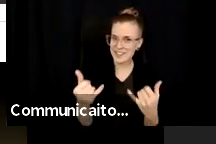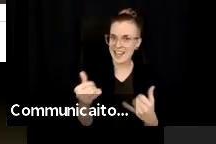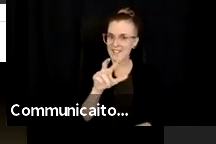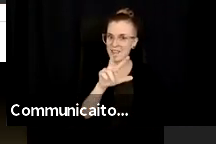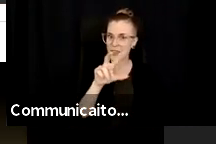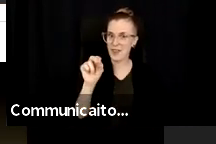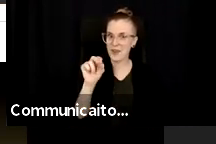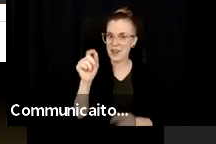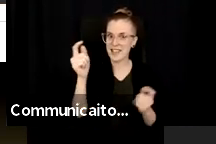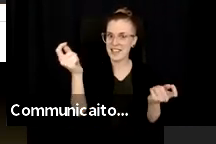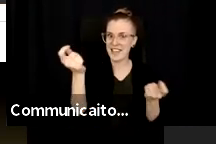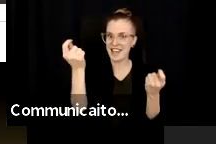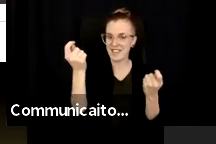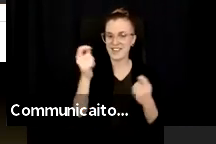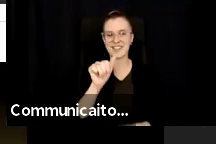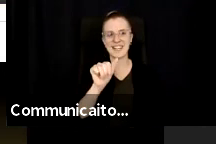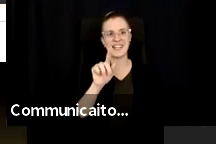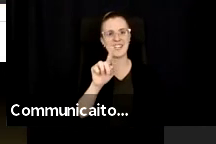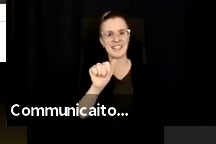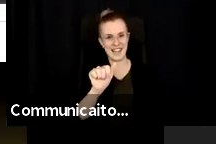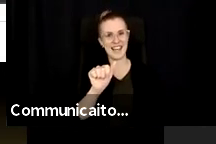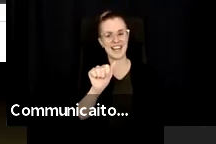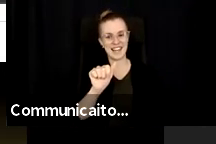anniversary of the ADA